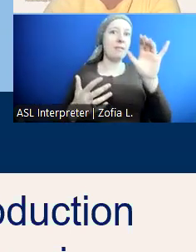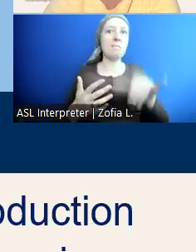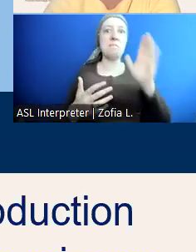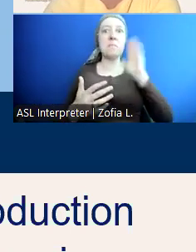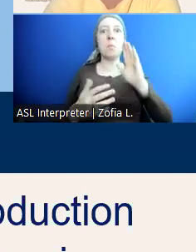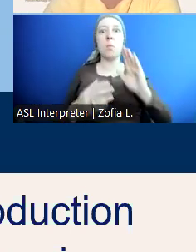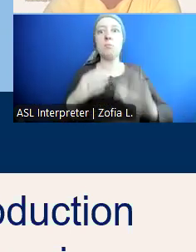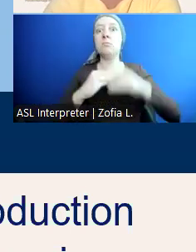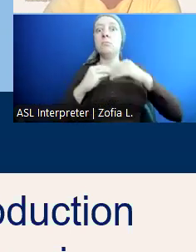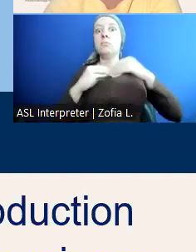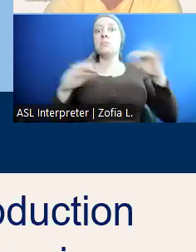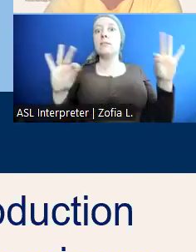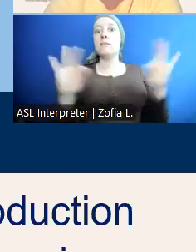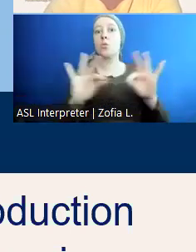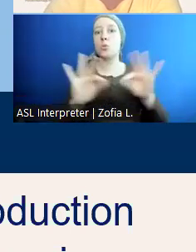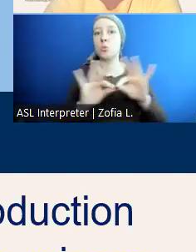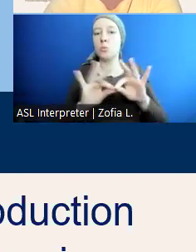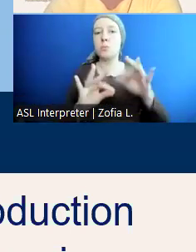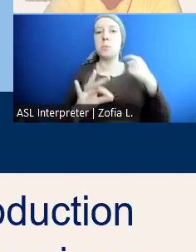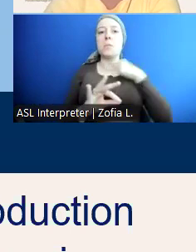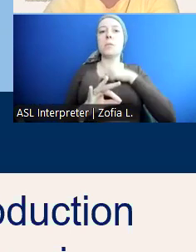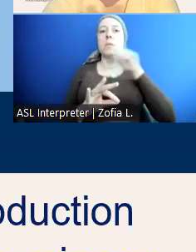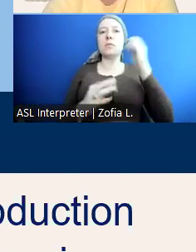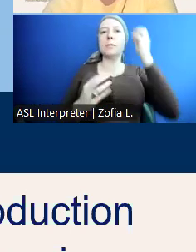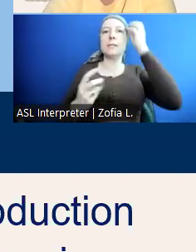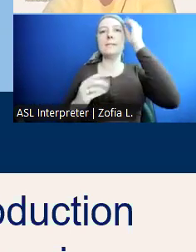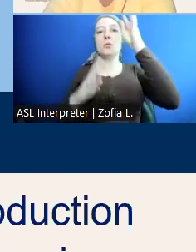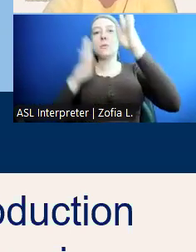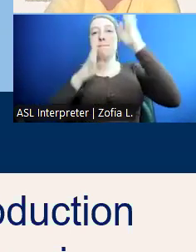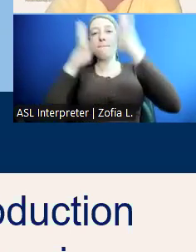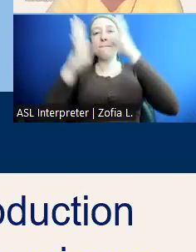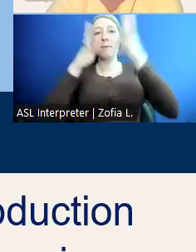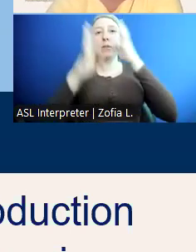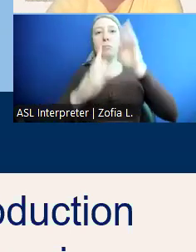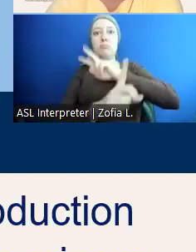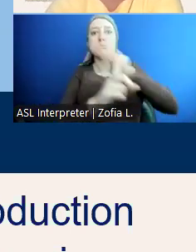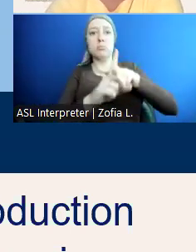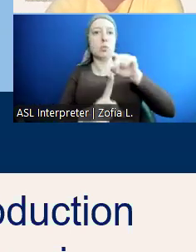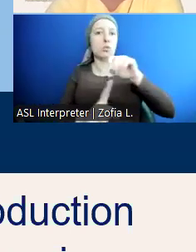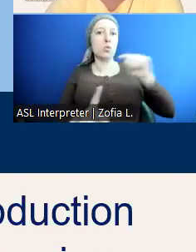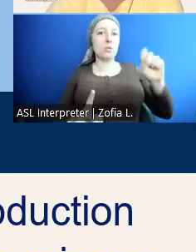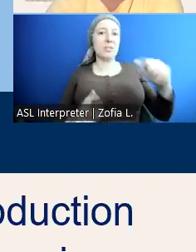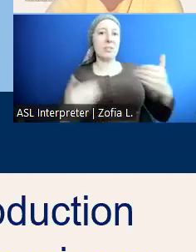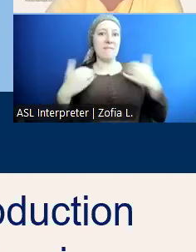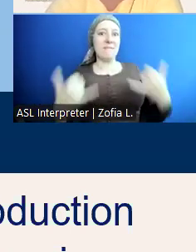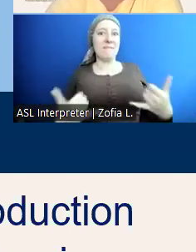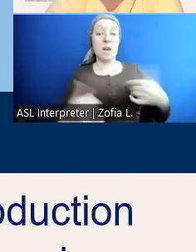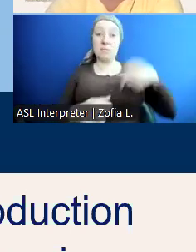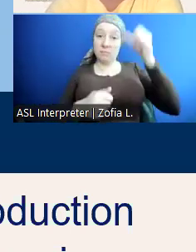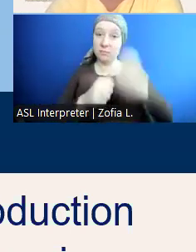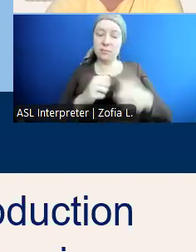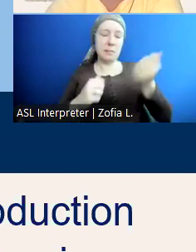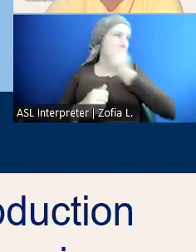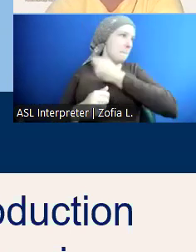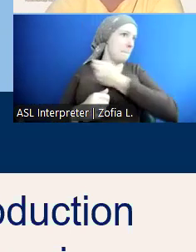value add. We need to be creative as we think about utilizing the tools that we have now, and remember that there are many